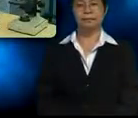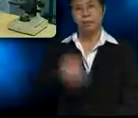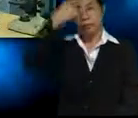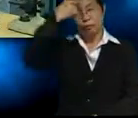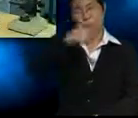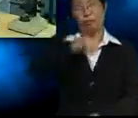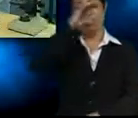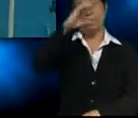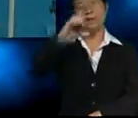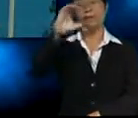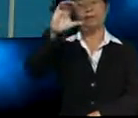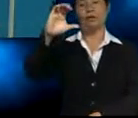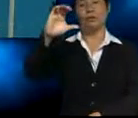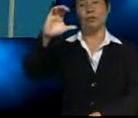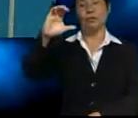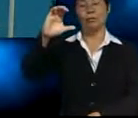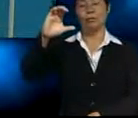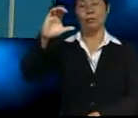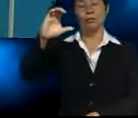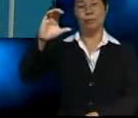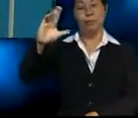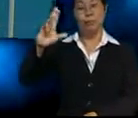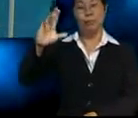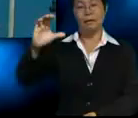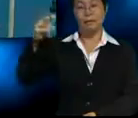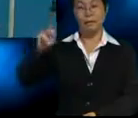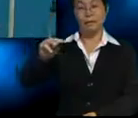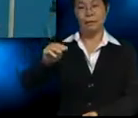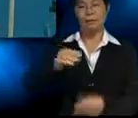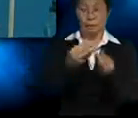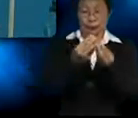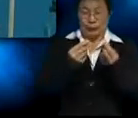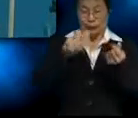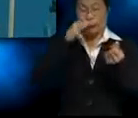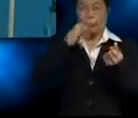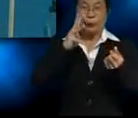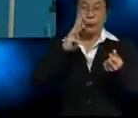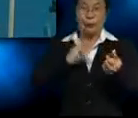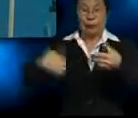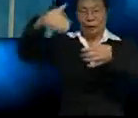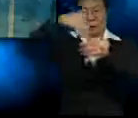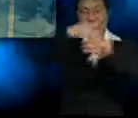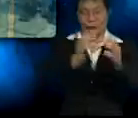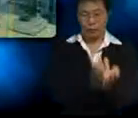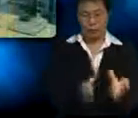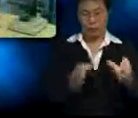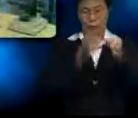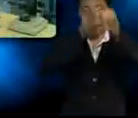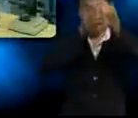Pour 500 cubic centimeters of muddy water into a round bottom flask.